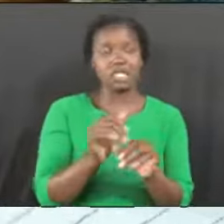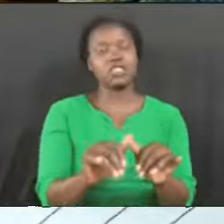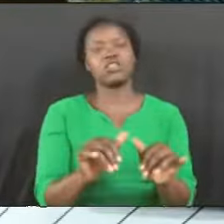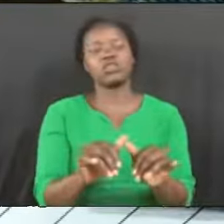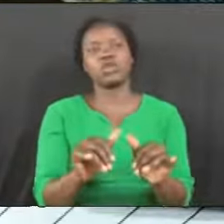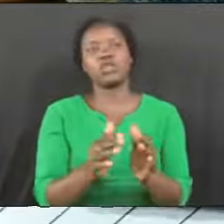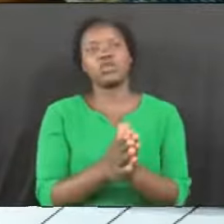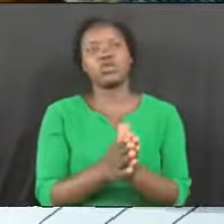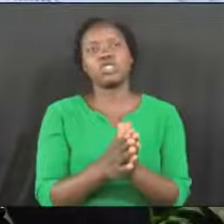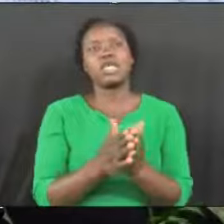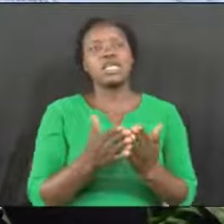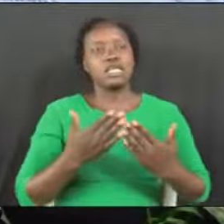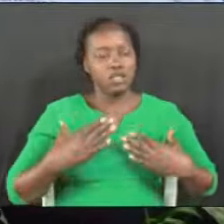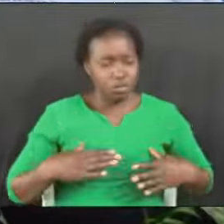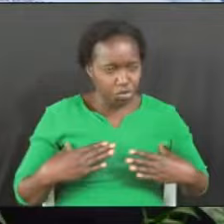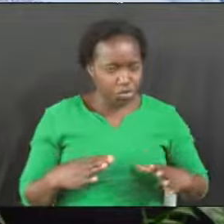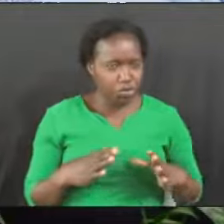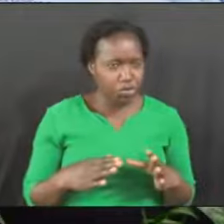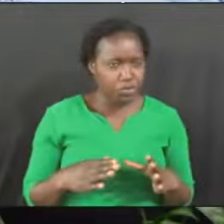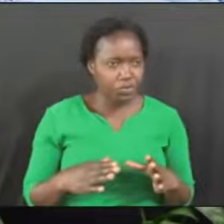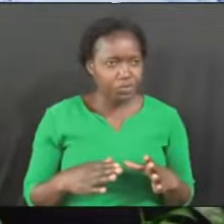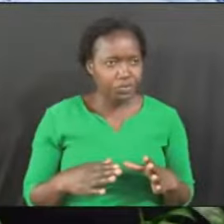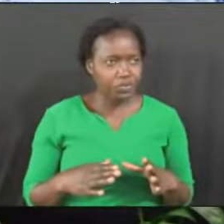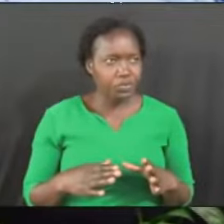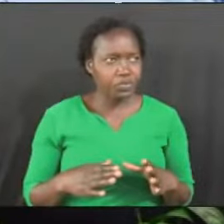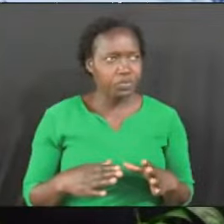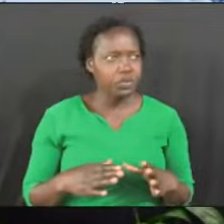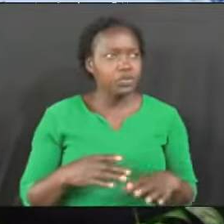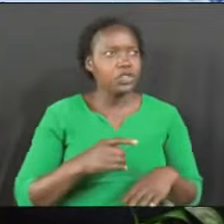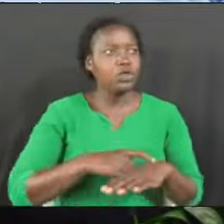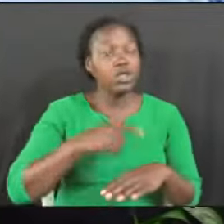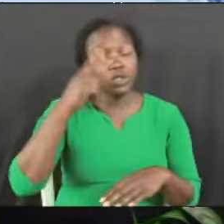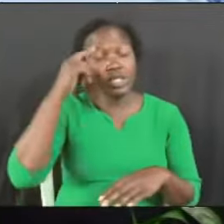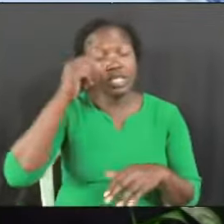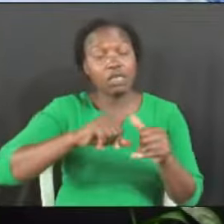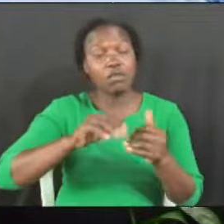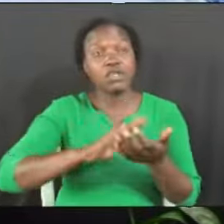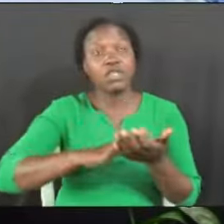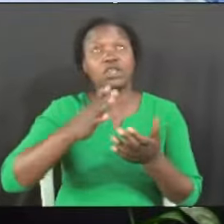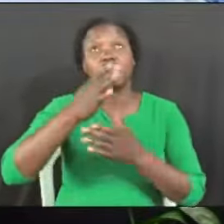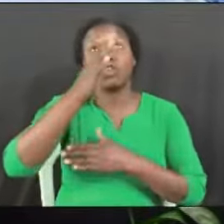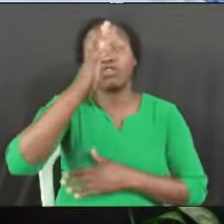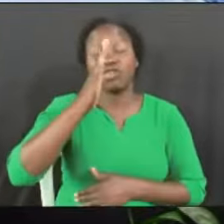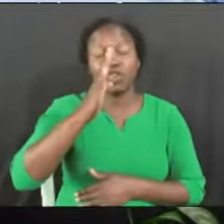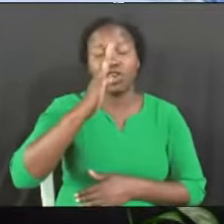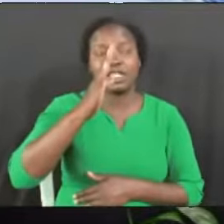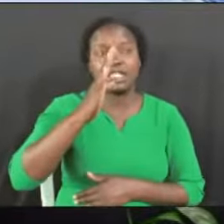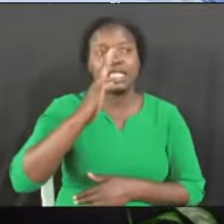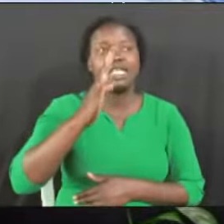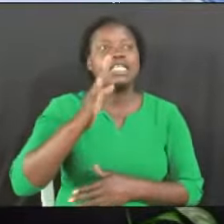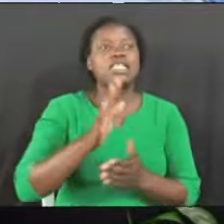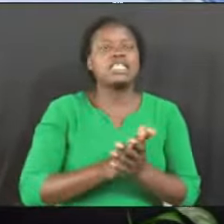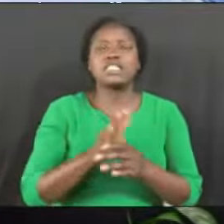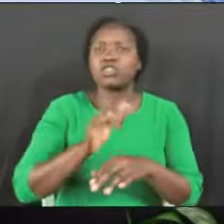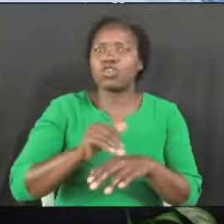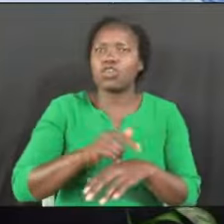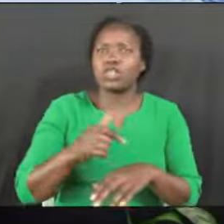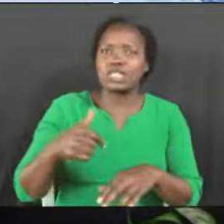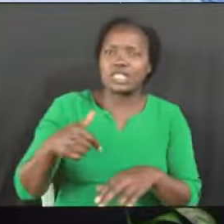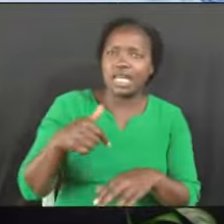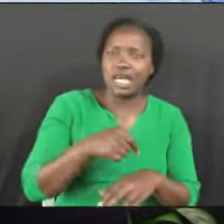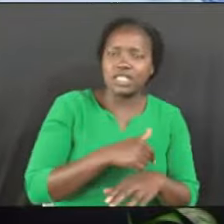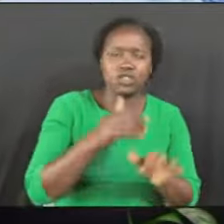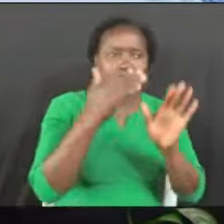with humanity. And whenever we think about the glory of God, it beckons us to